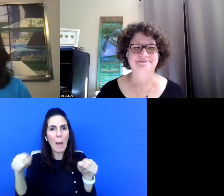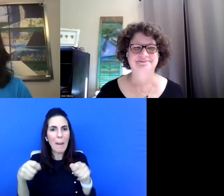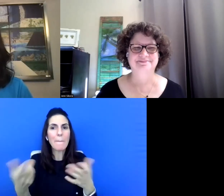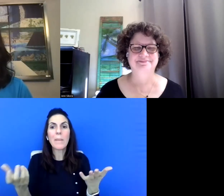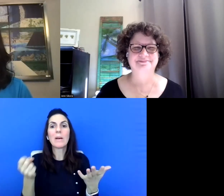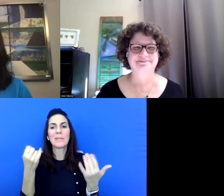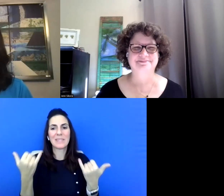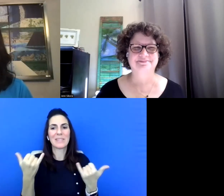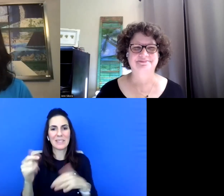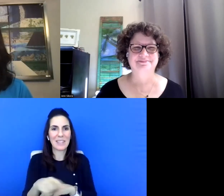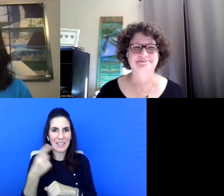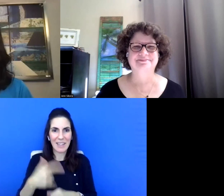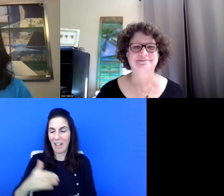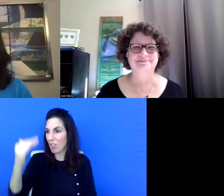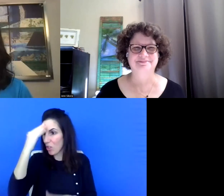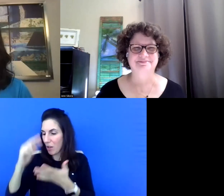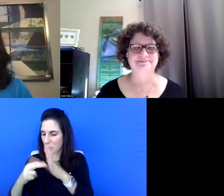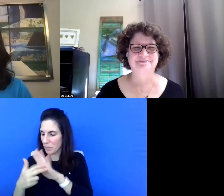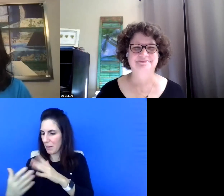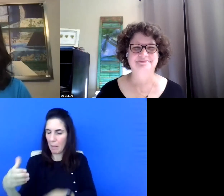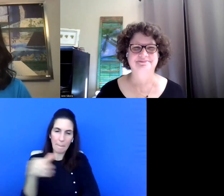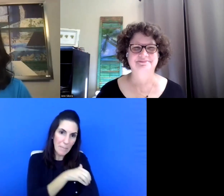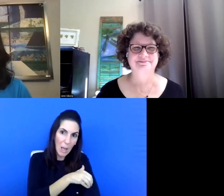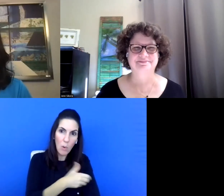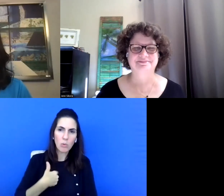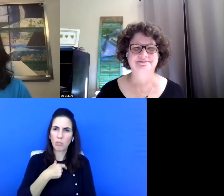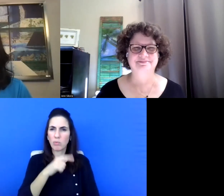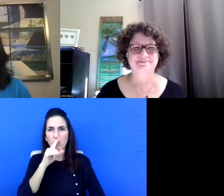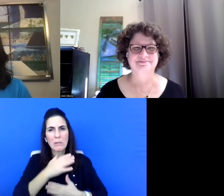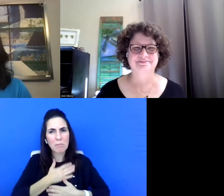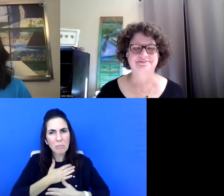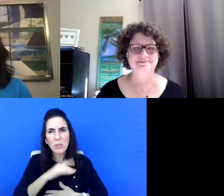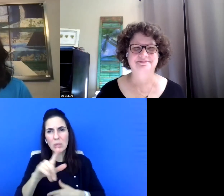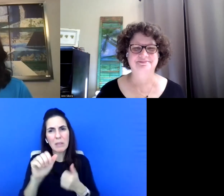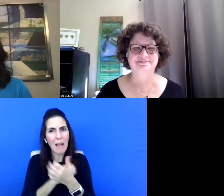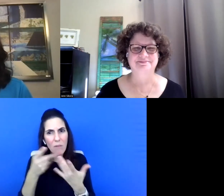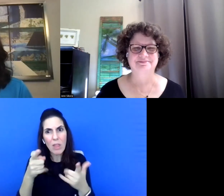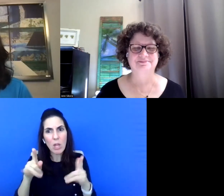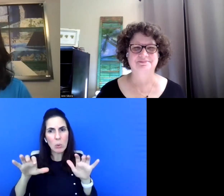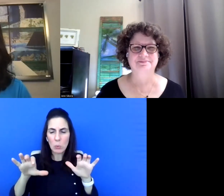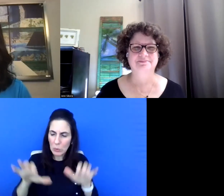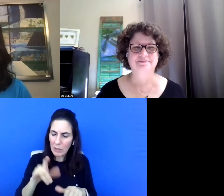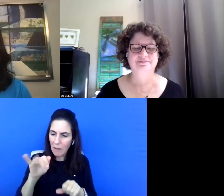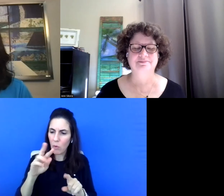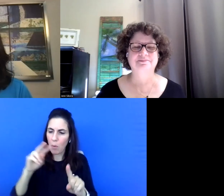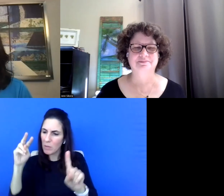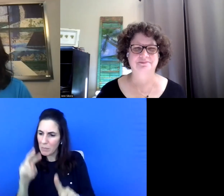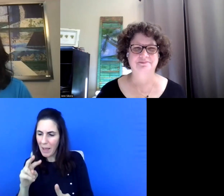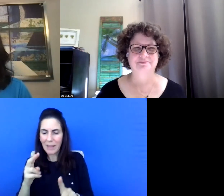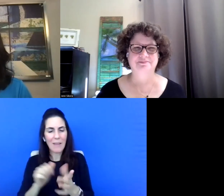So knowledge is power. And, we so appreciate you all, whether you're a prospective account holder or an account holder,